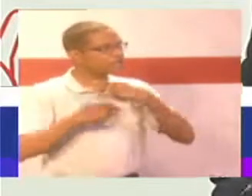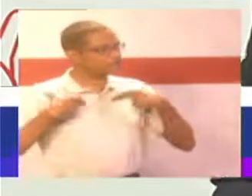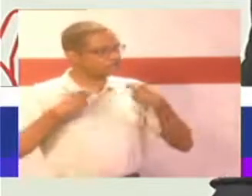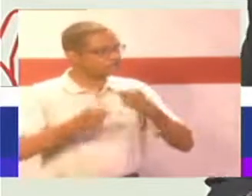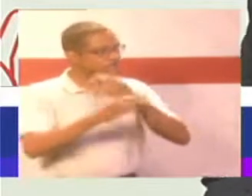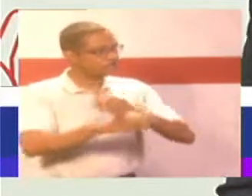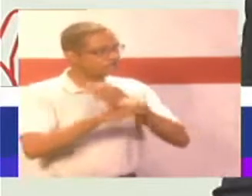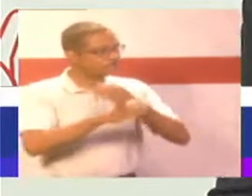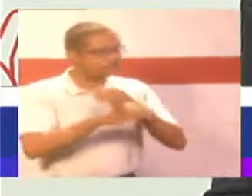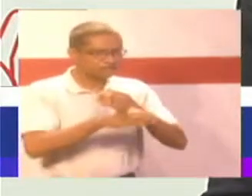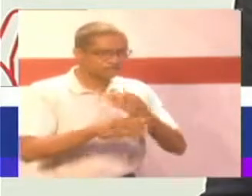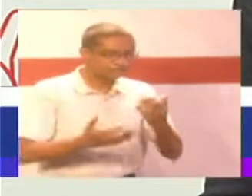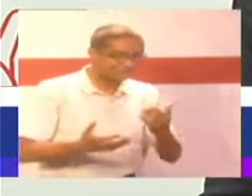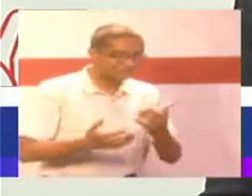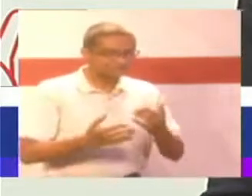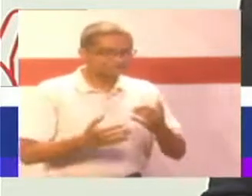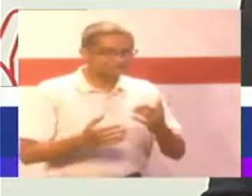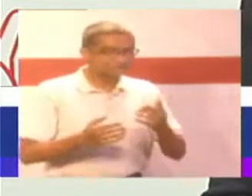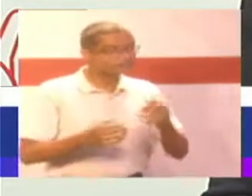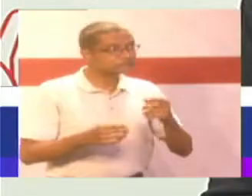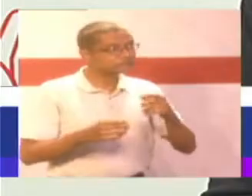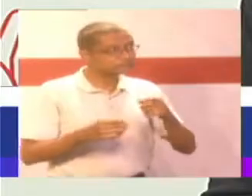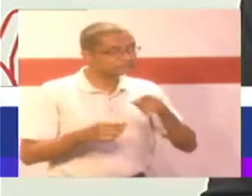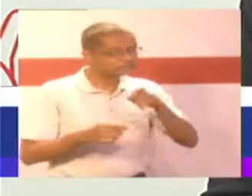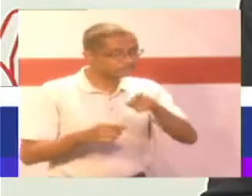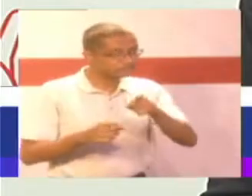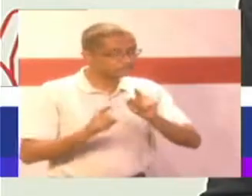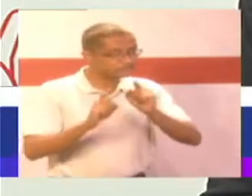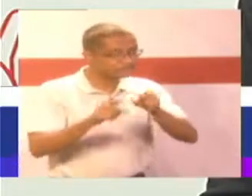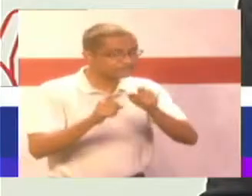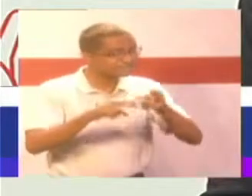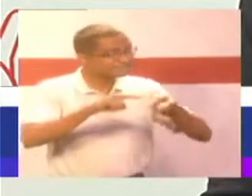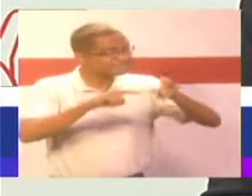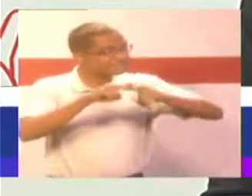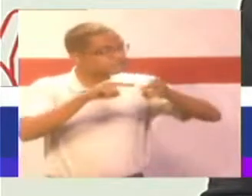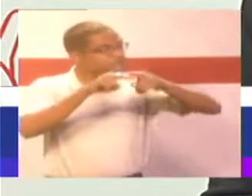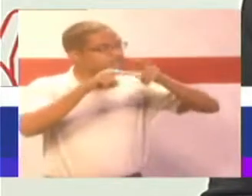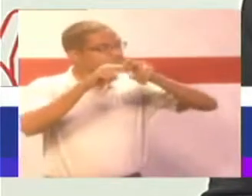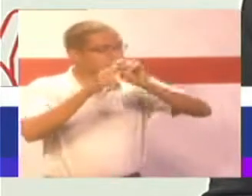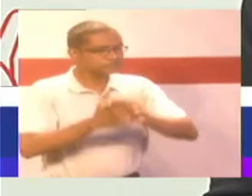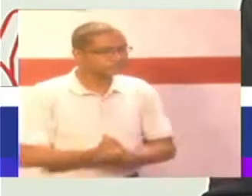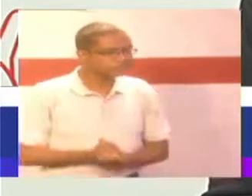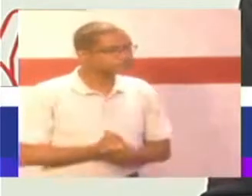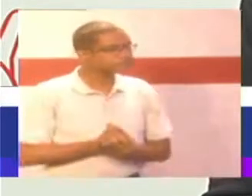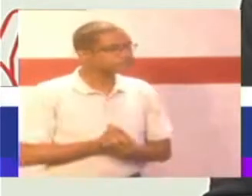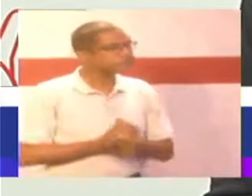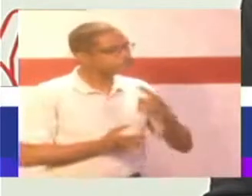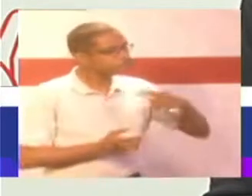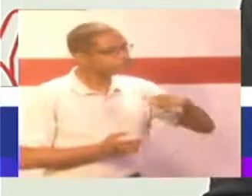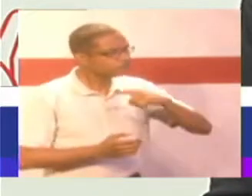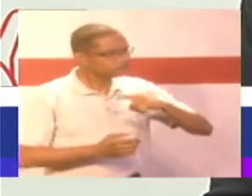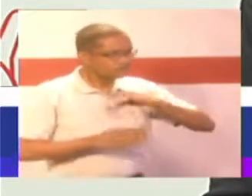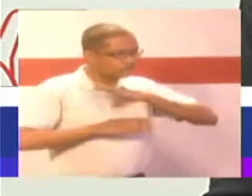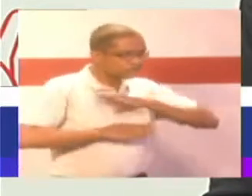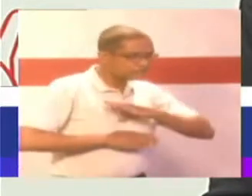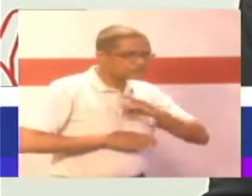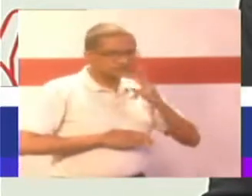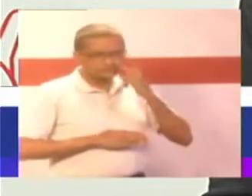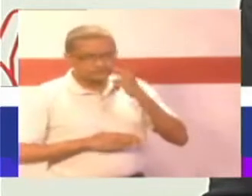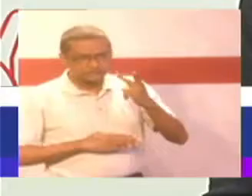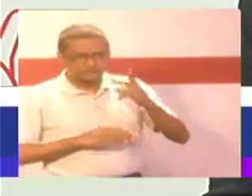3-1 approximately 8 weeks ago and has consistently increased. We are satisfied that at the accident and